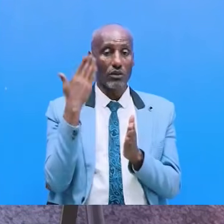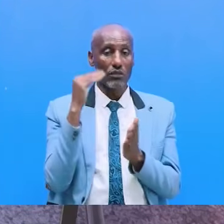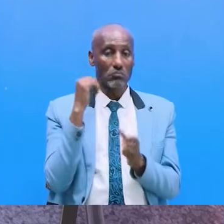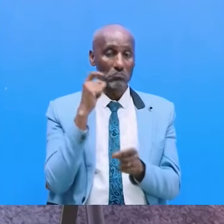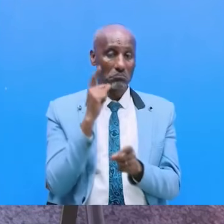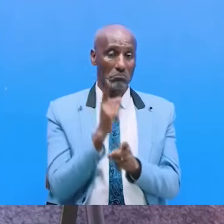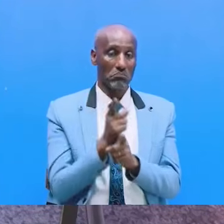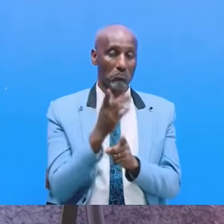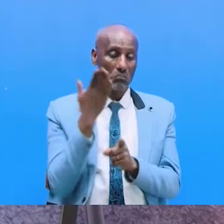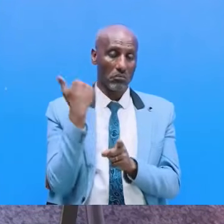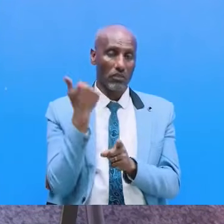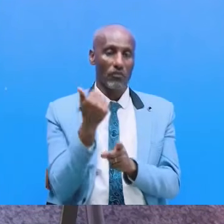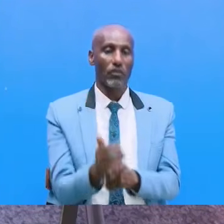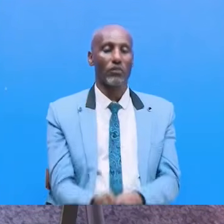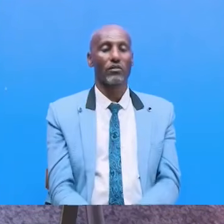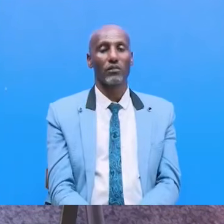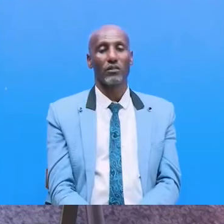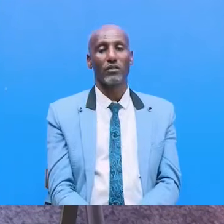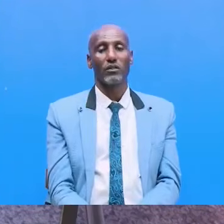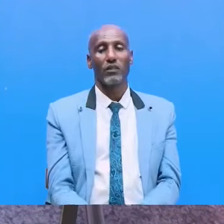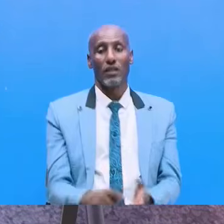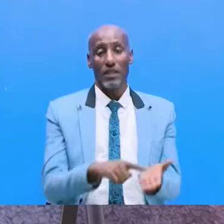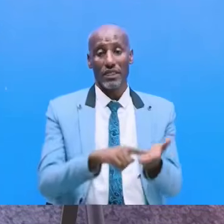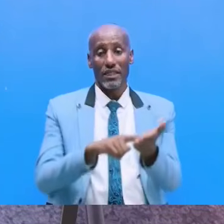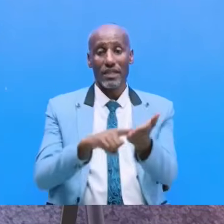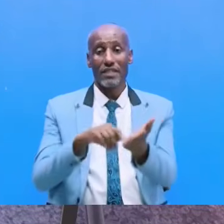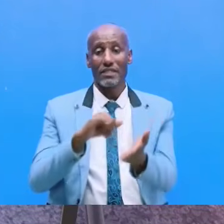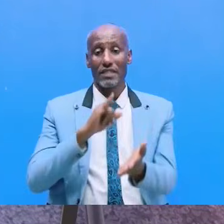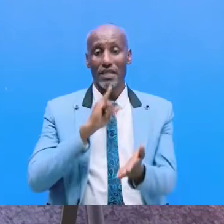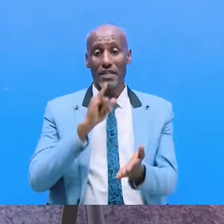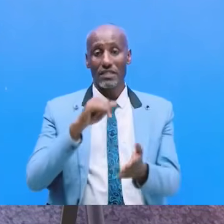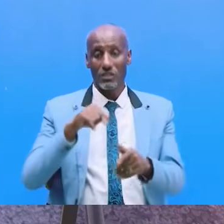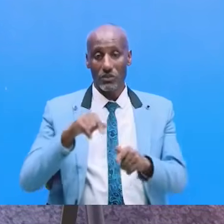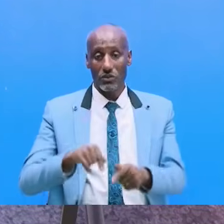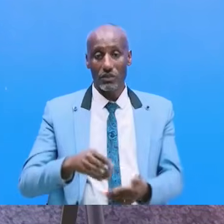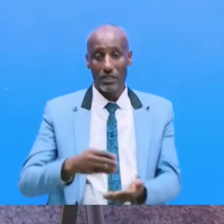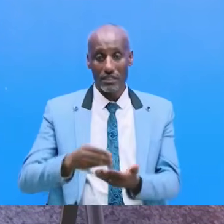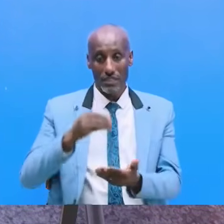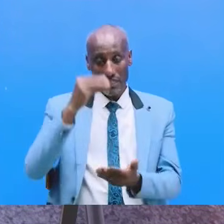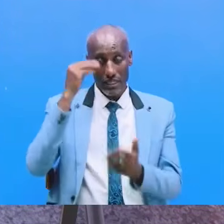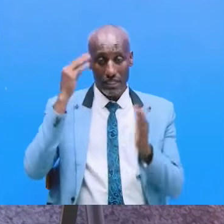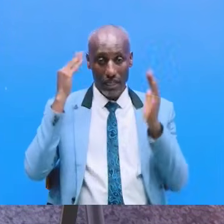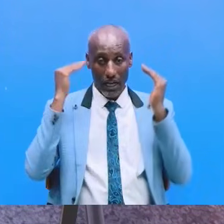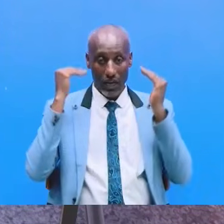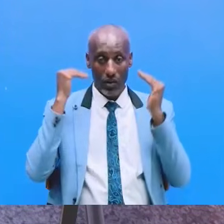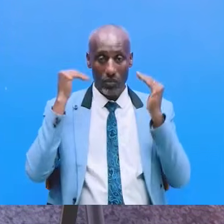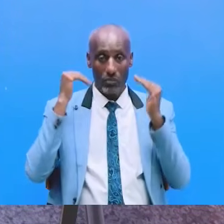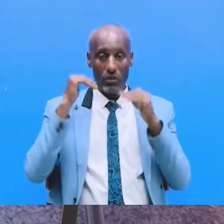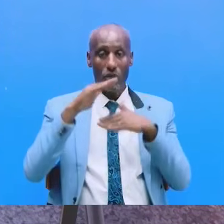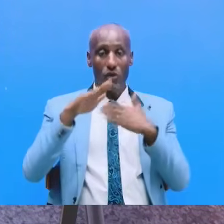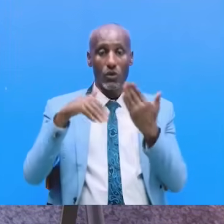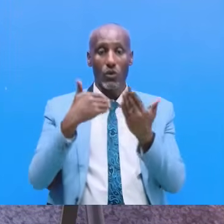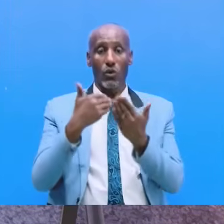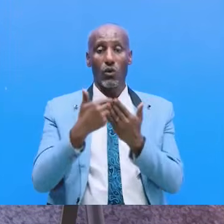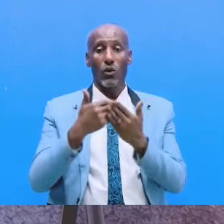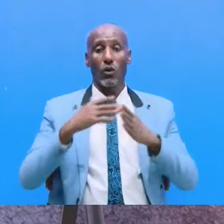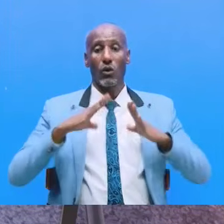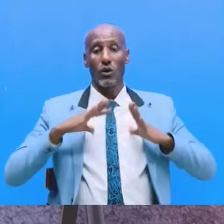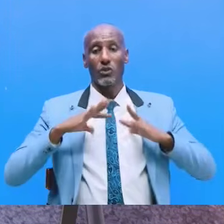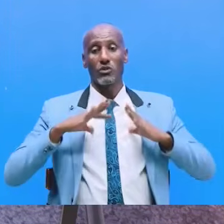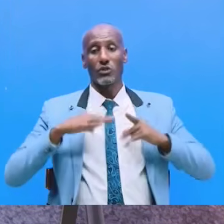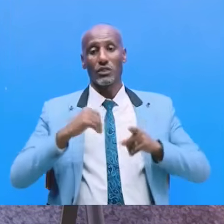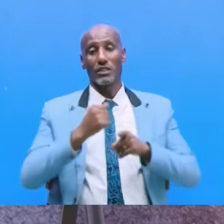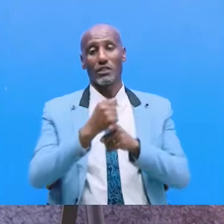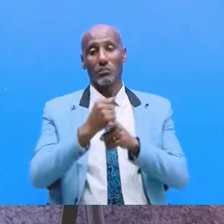know it already. So this is today's lesson. I hope you all are enjoyed and practice with